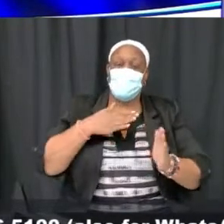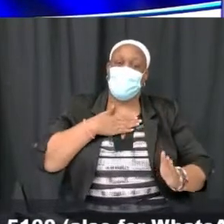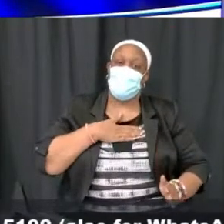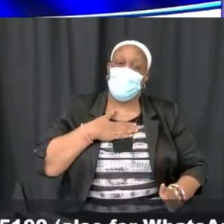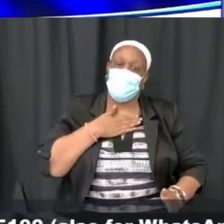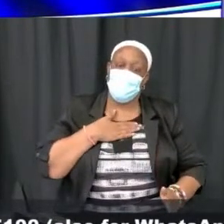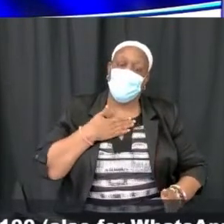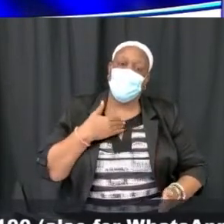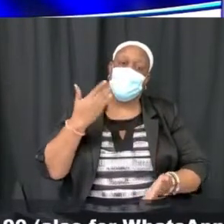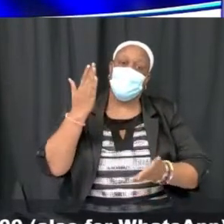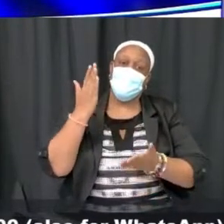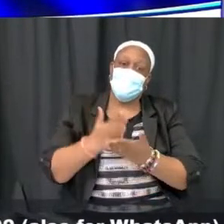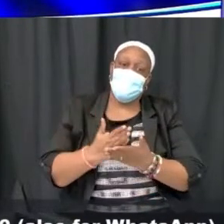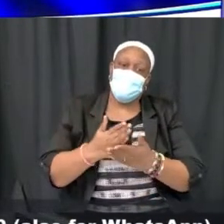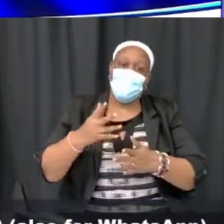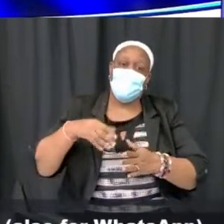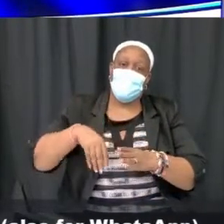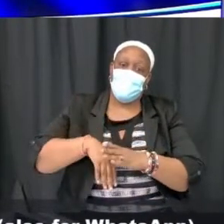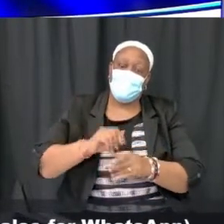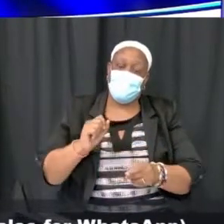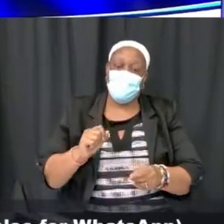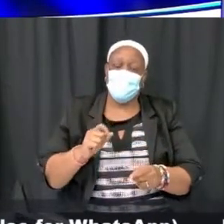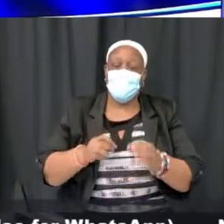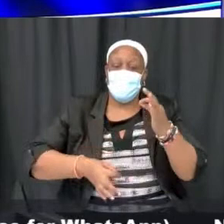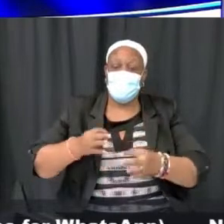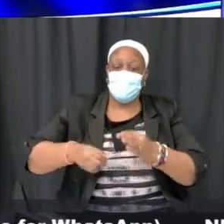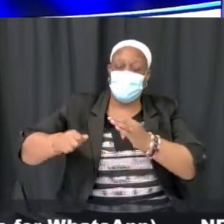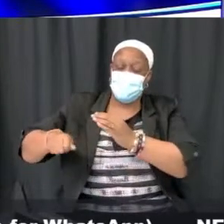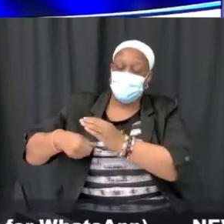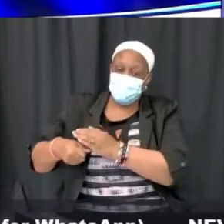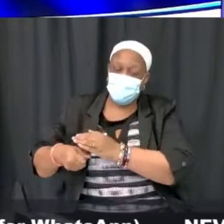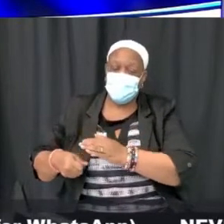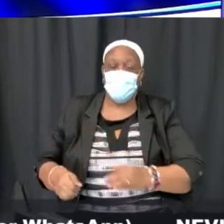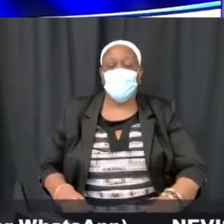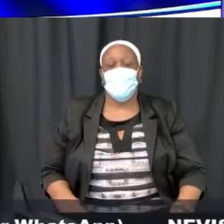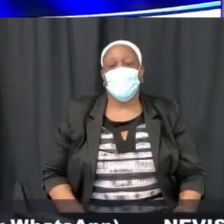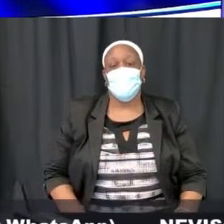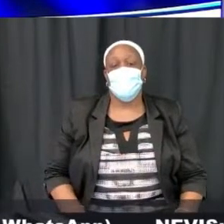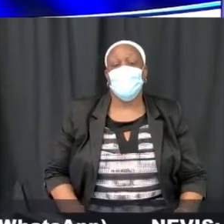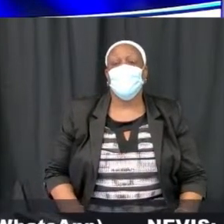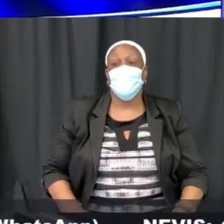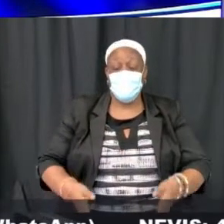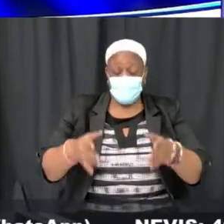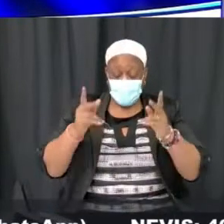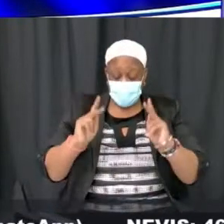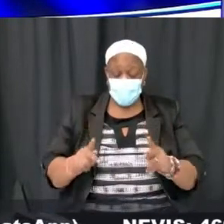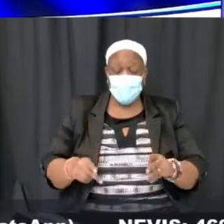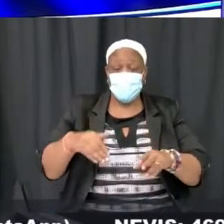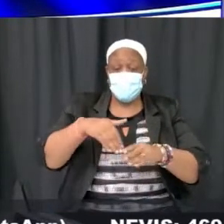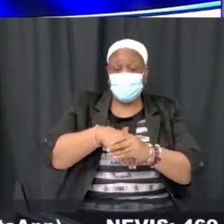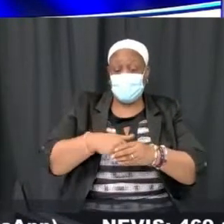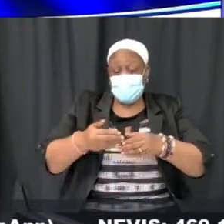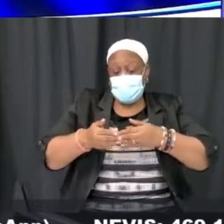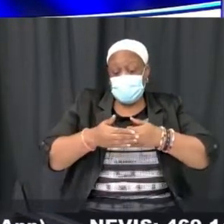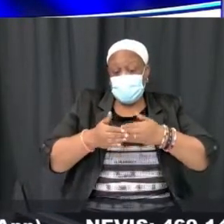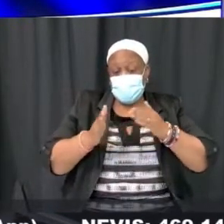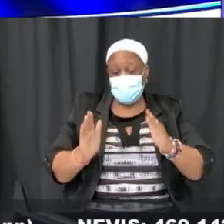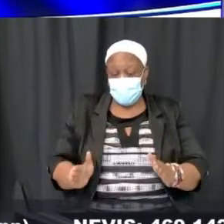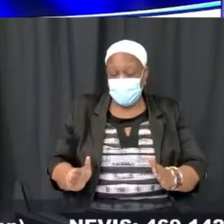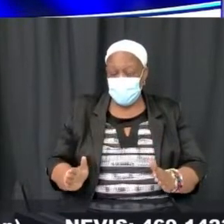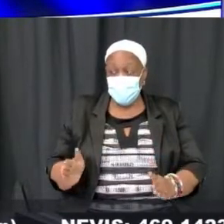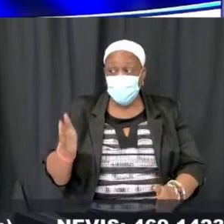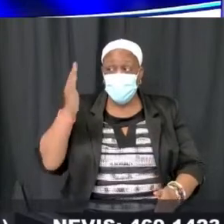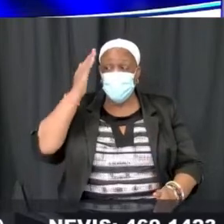the compliance team would make checks. We rely also on persons in the neighborhood who may be aware of their